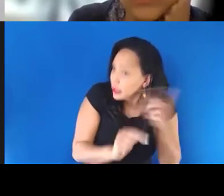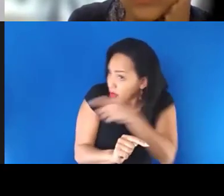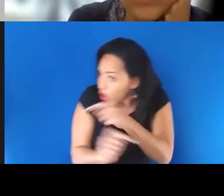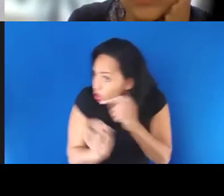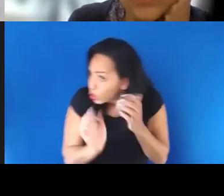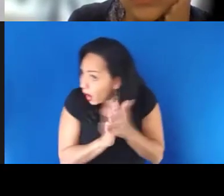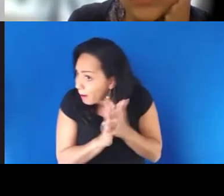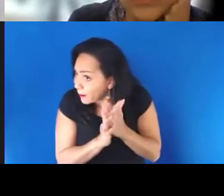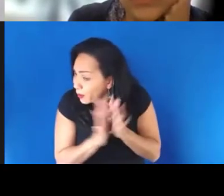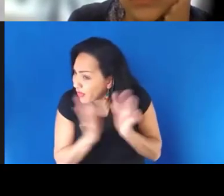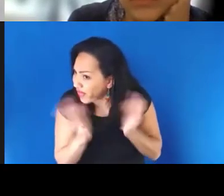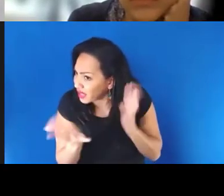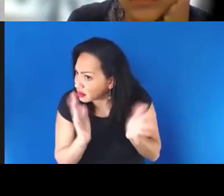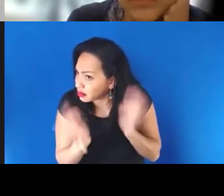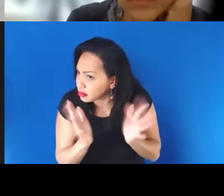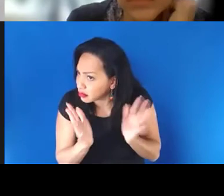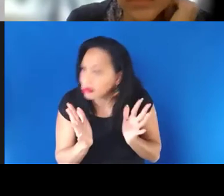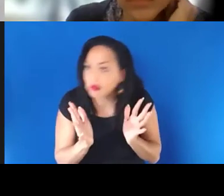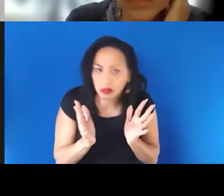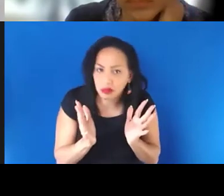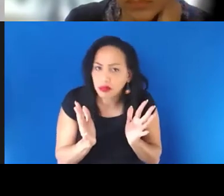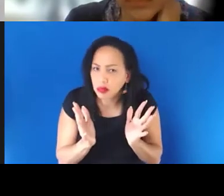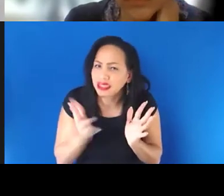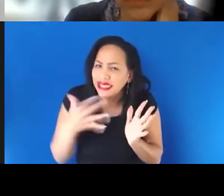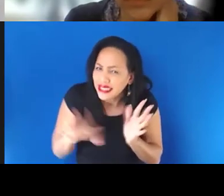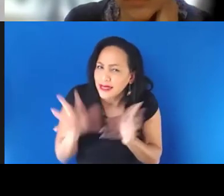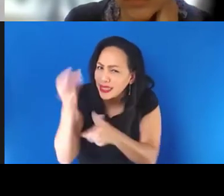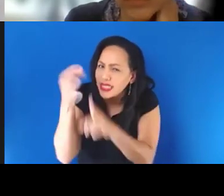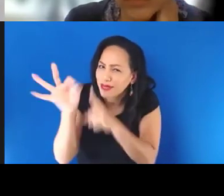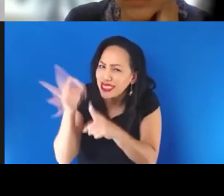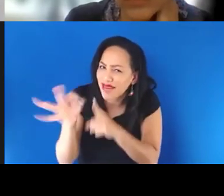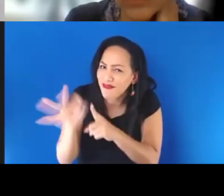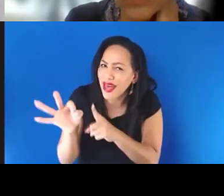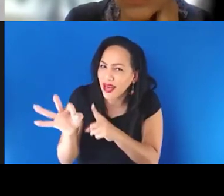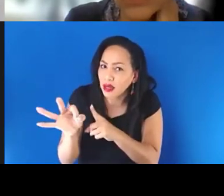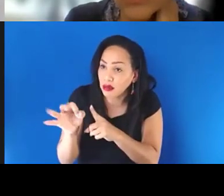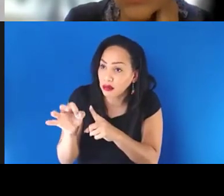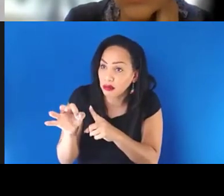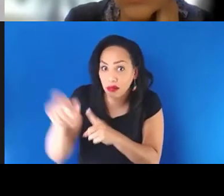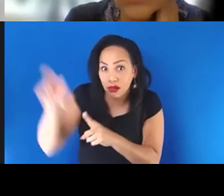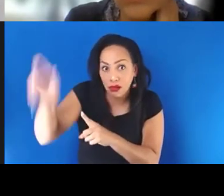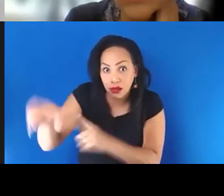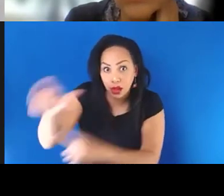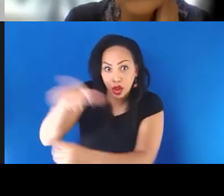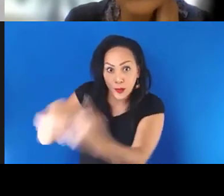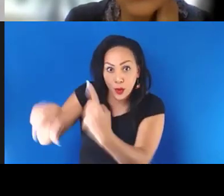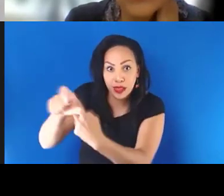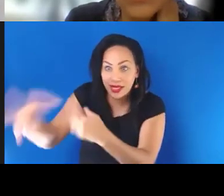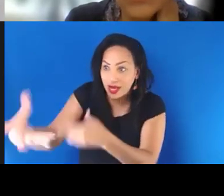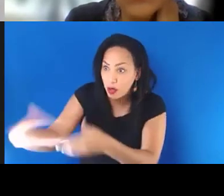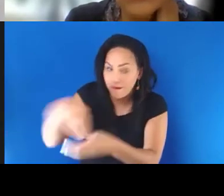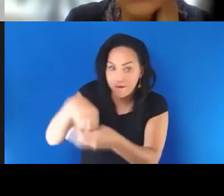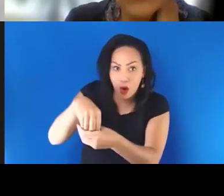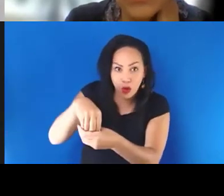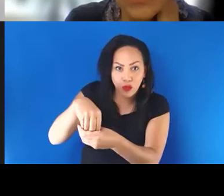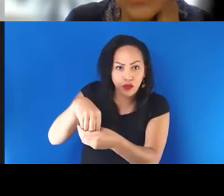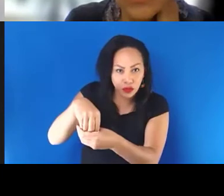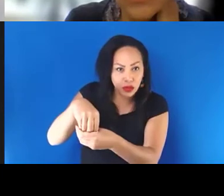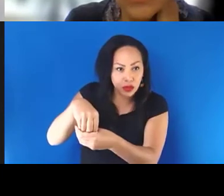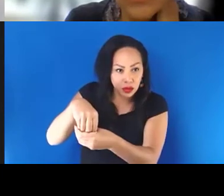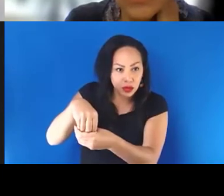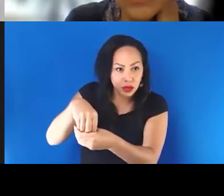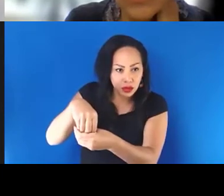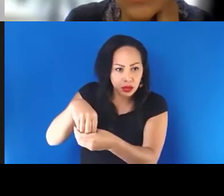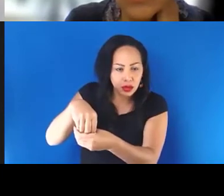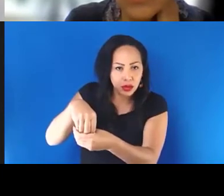of things? So just being as specific as possible. And when you involve the actual community members, I think it also helps the